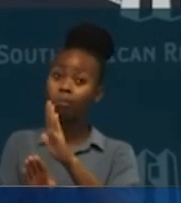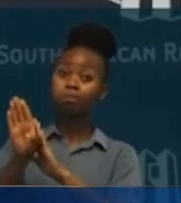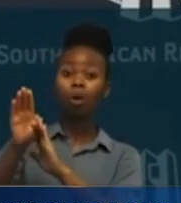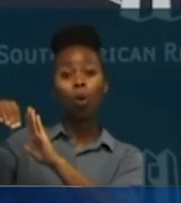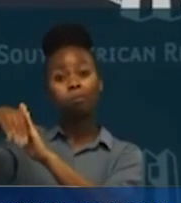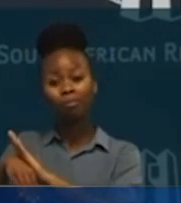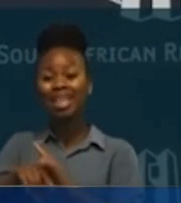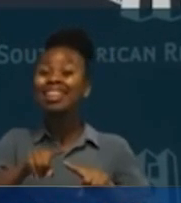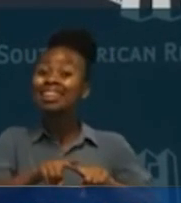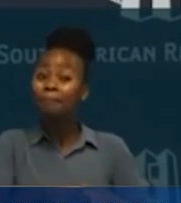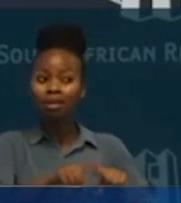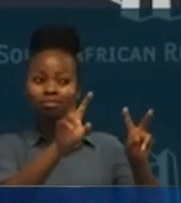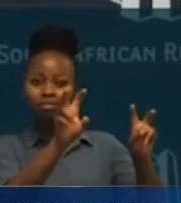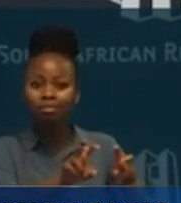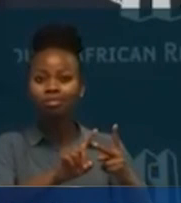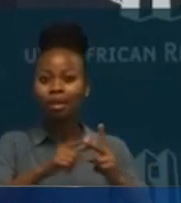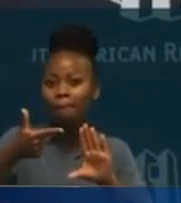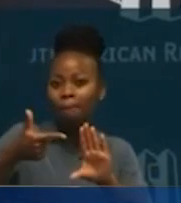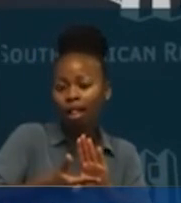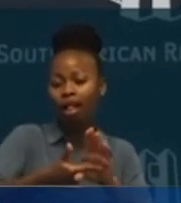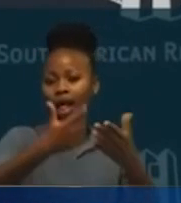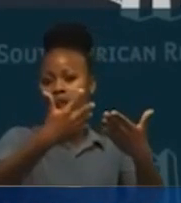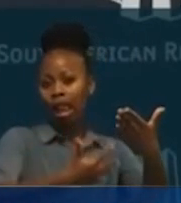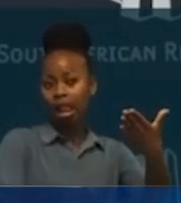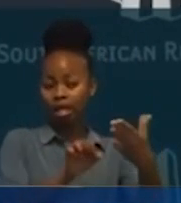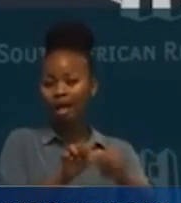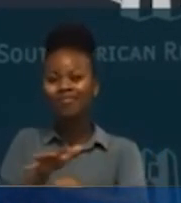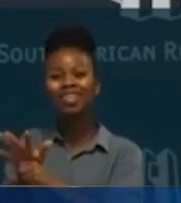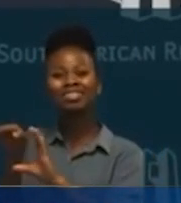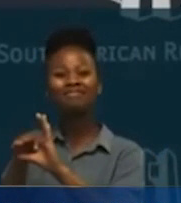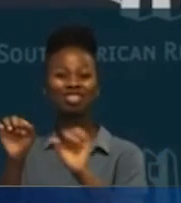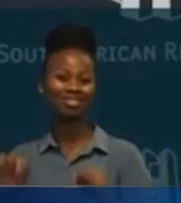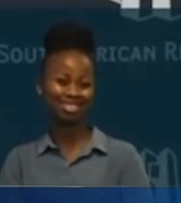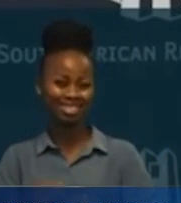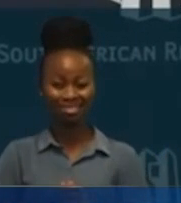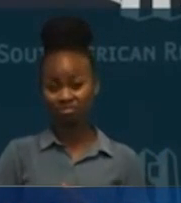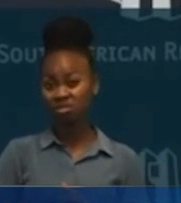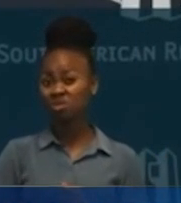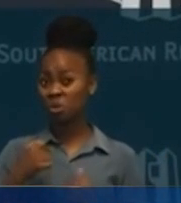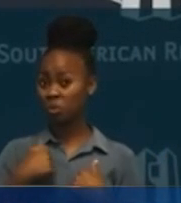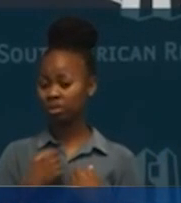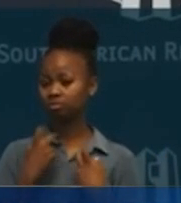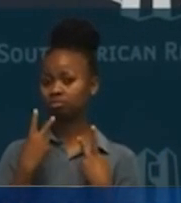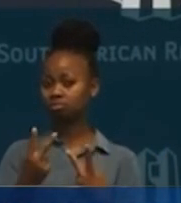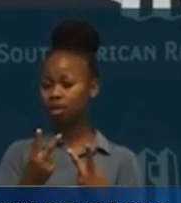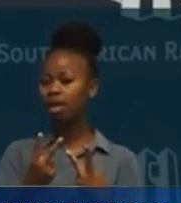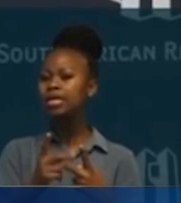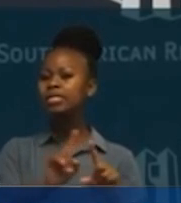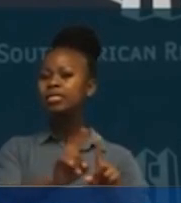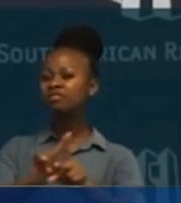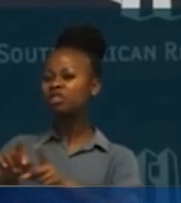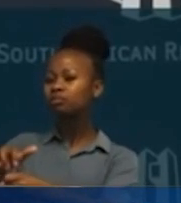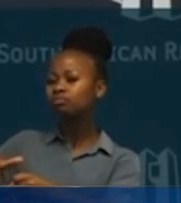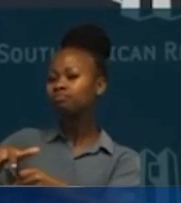further. Conversely, inflation could be higher than our baseline forecast given scenarios such as